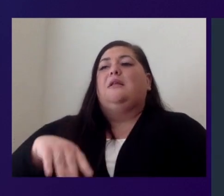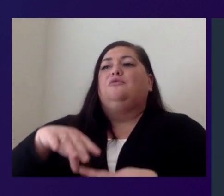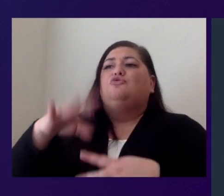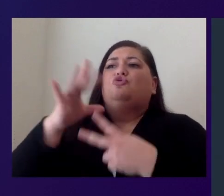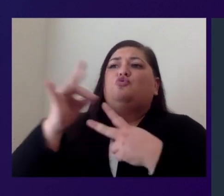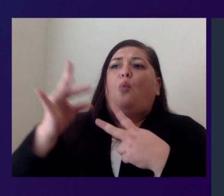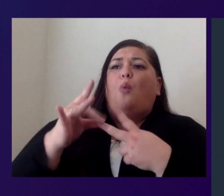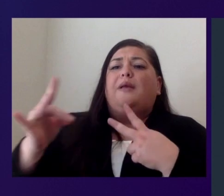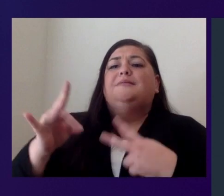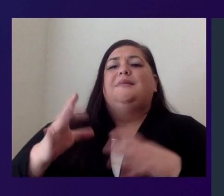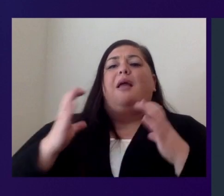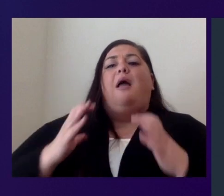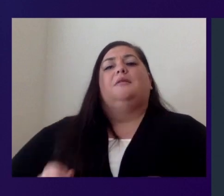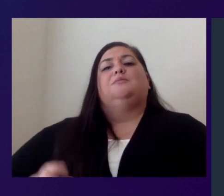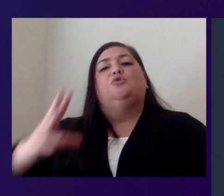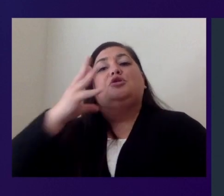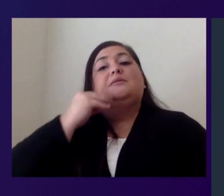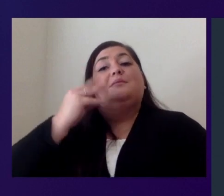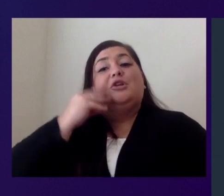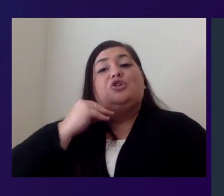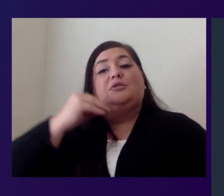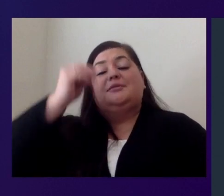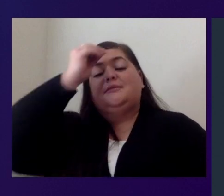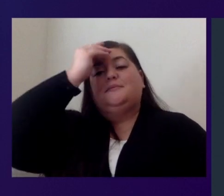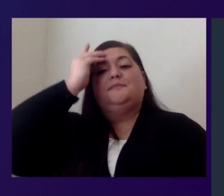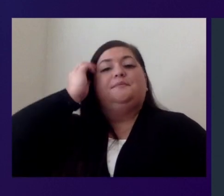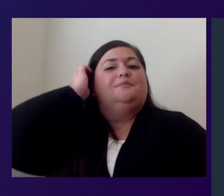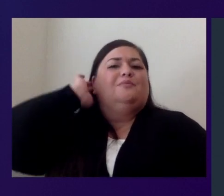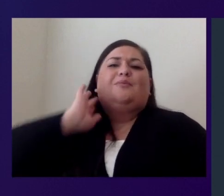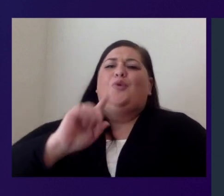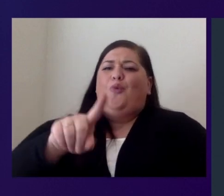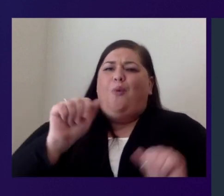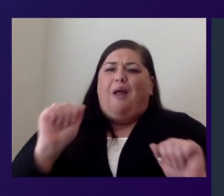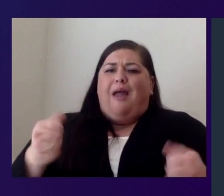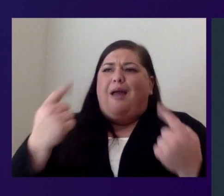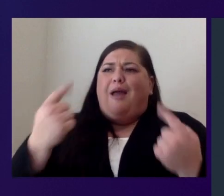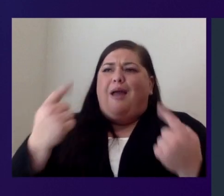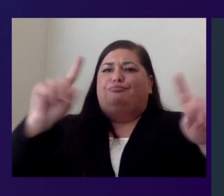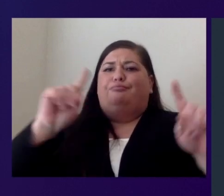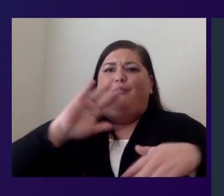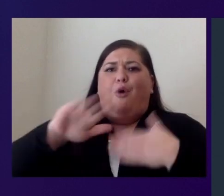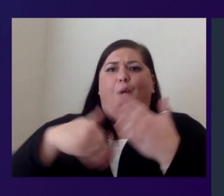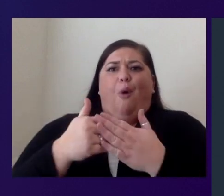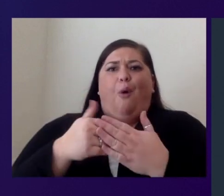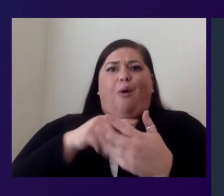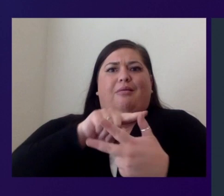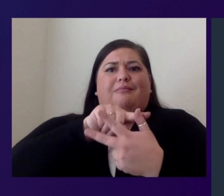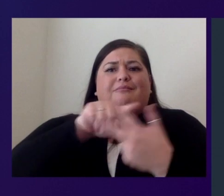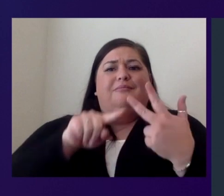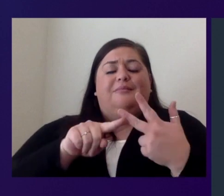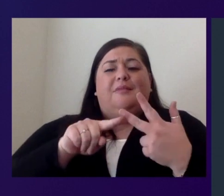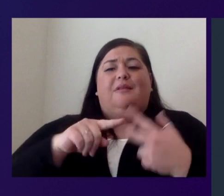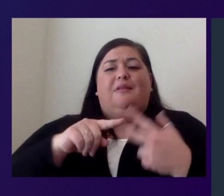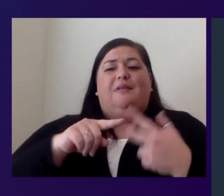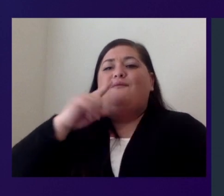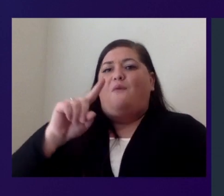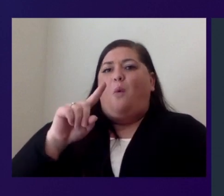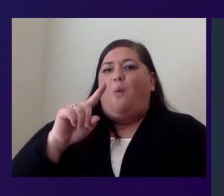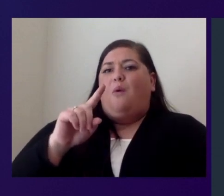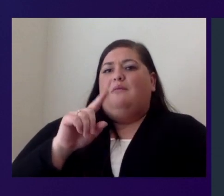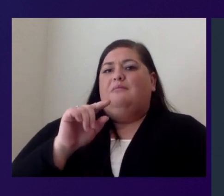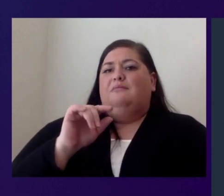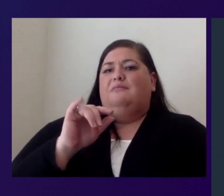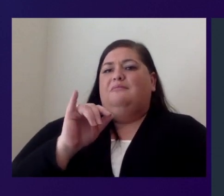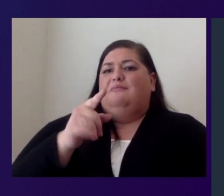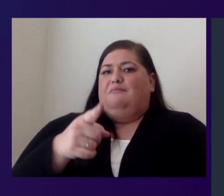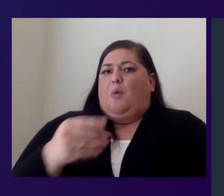experience. And we think there's no better way for you to achieve all three of the above with the options that our end user computing groups provide for you, right?